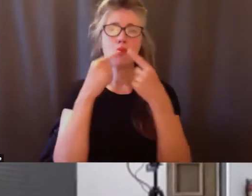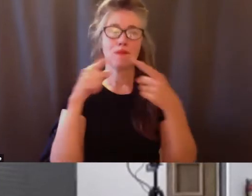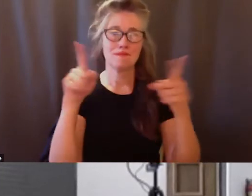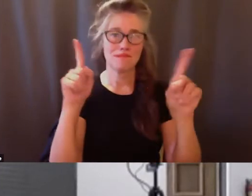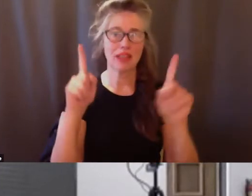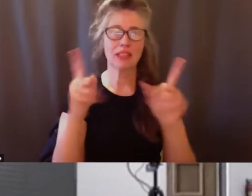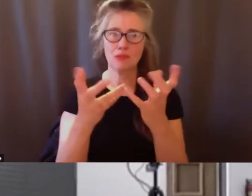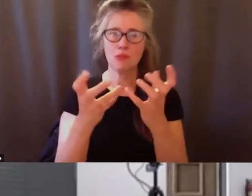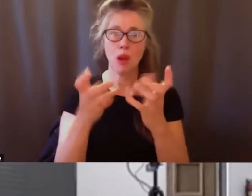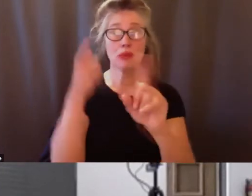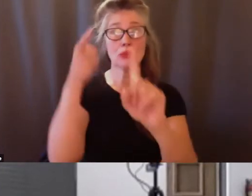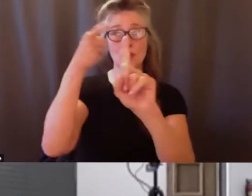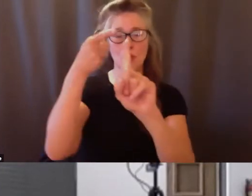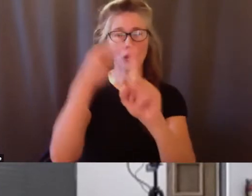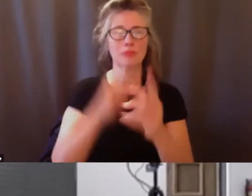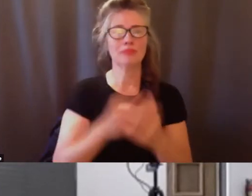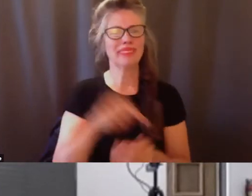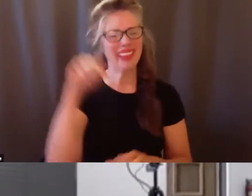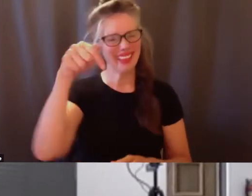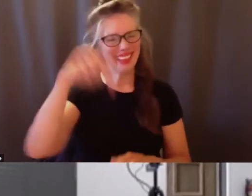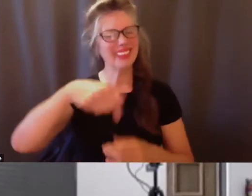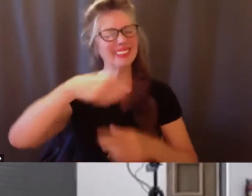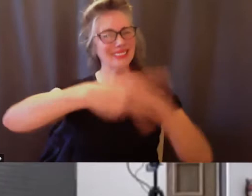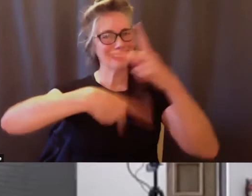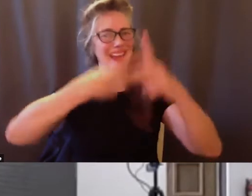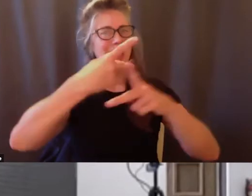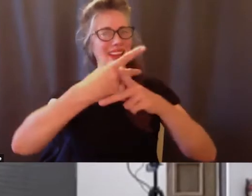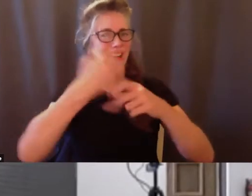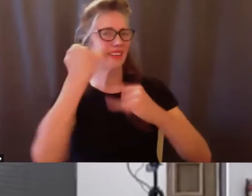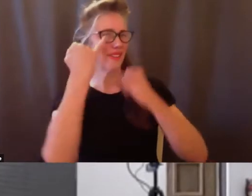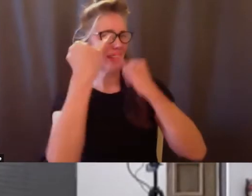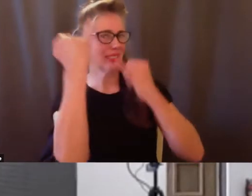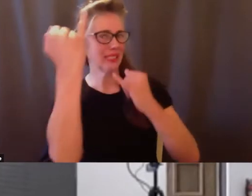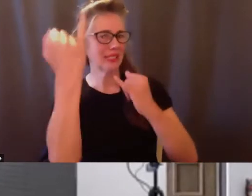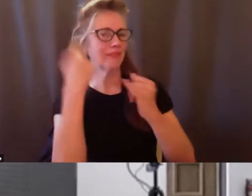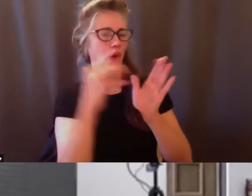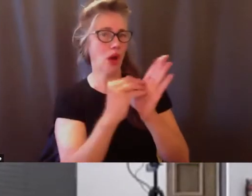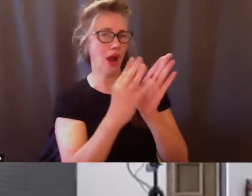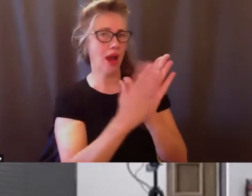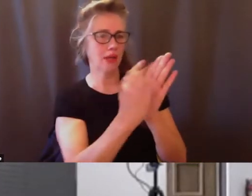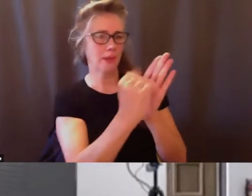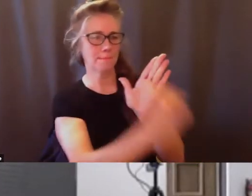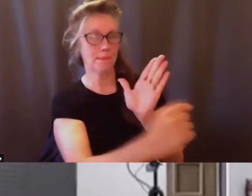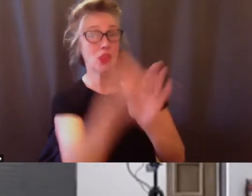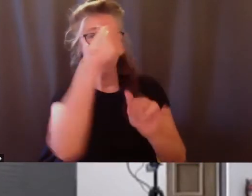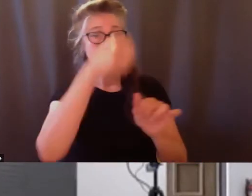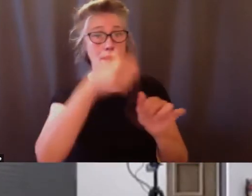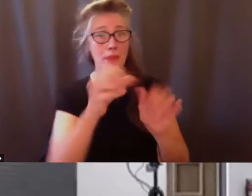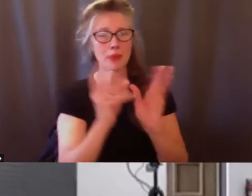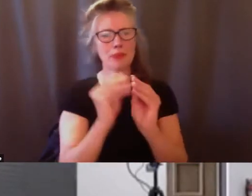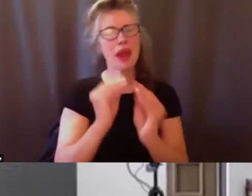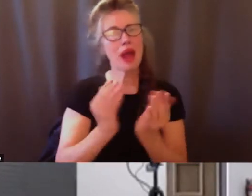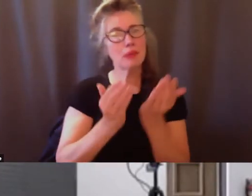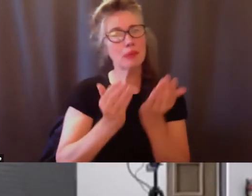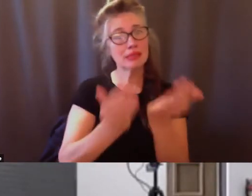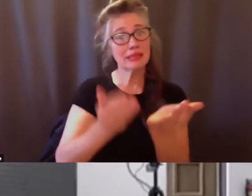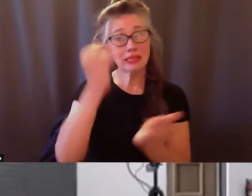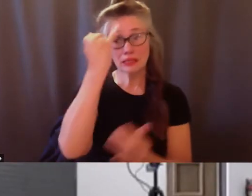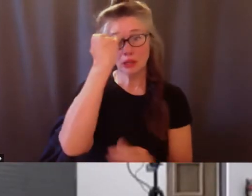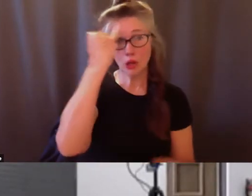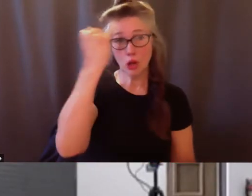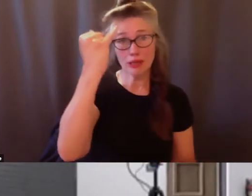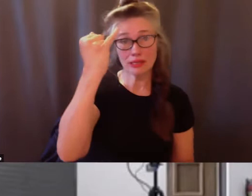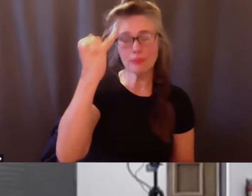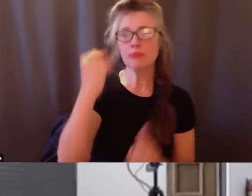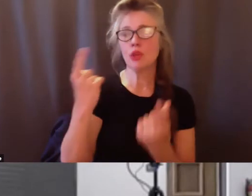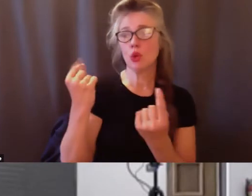think this really is one of those types of items. So if you remember our last meeting, I presented to you this concept of